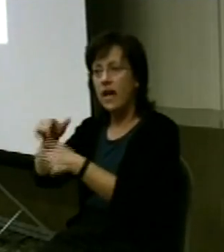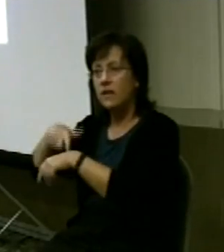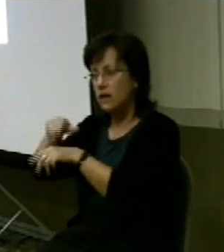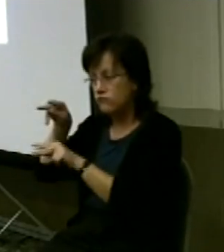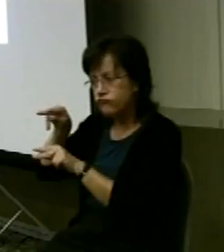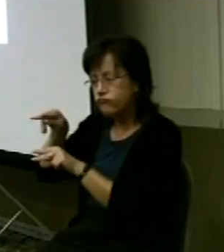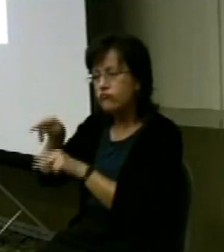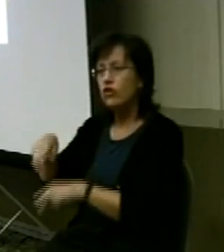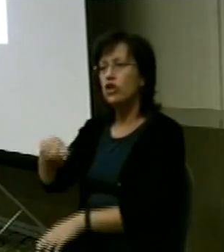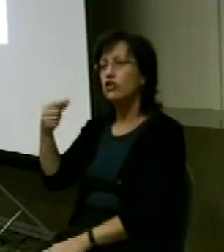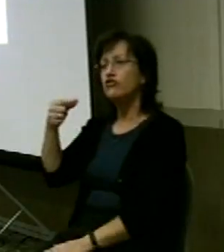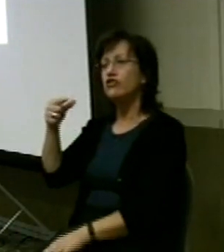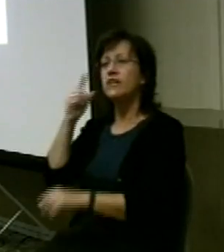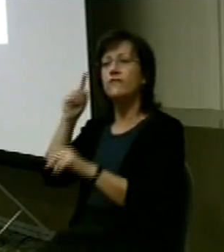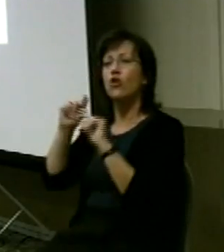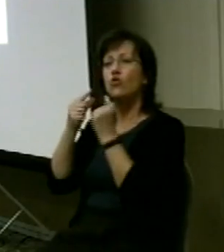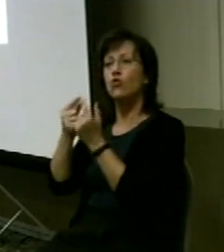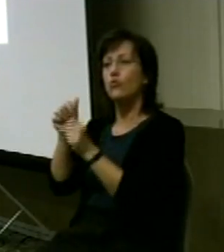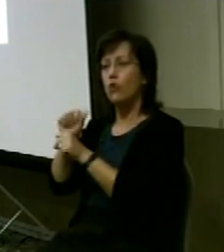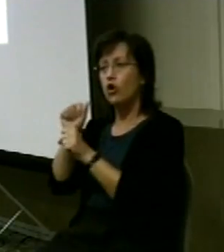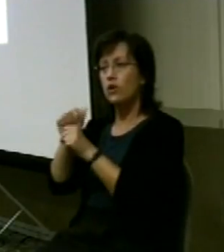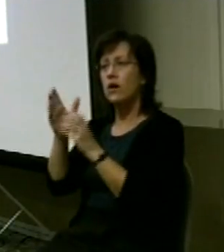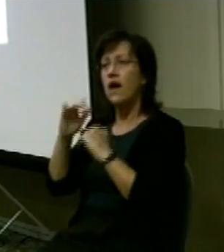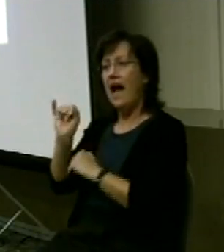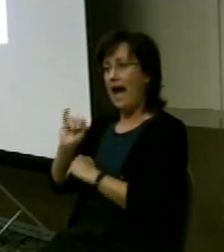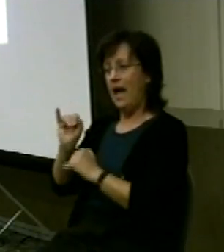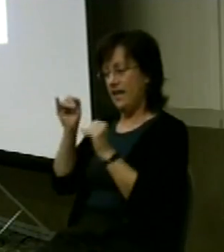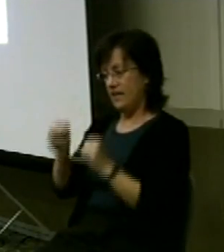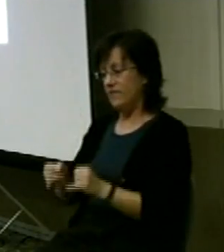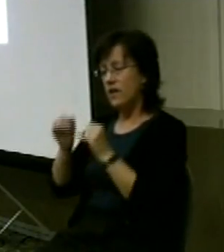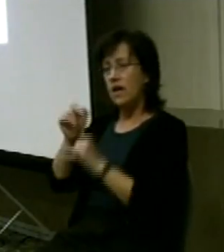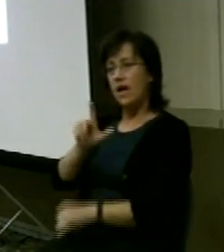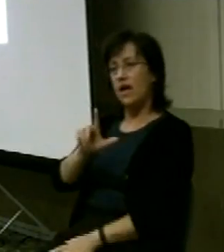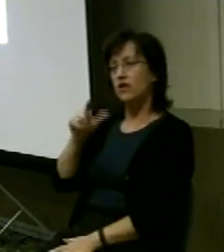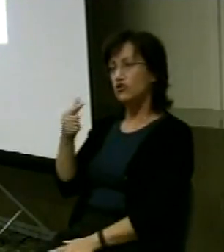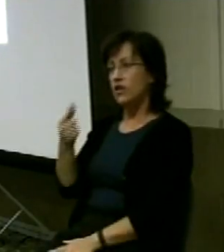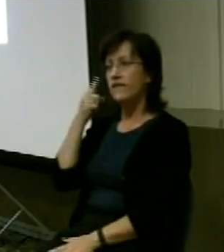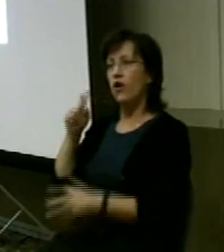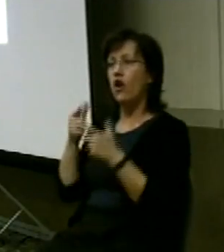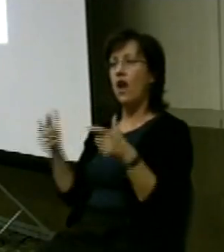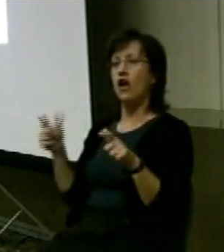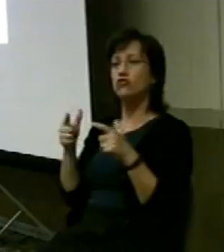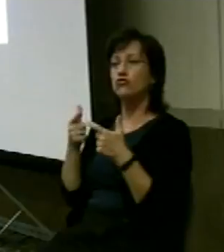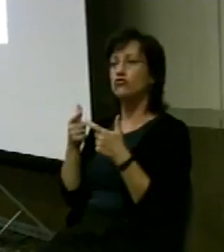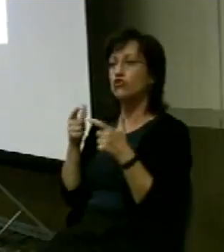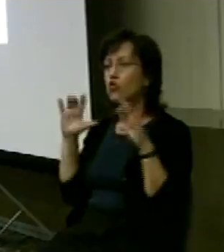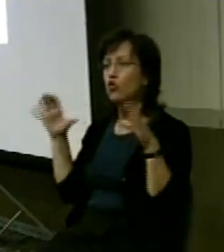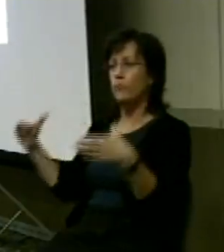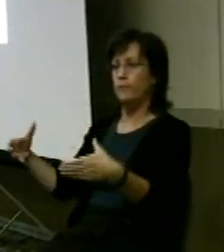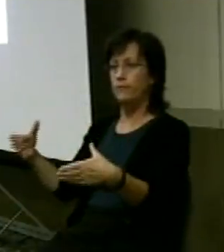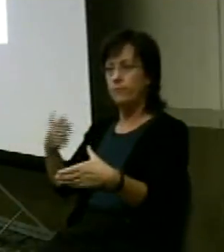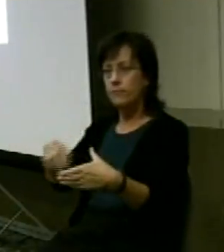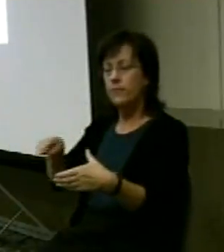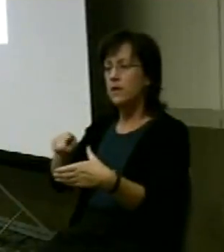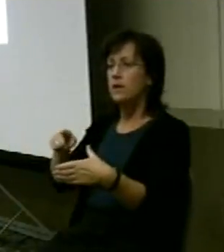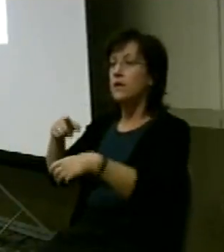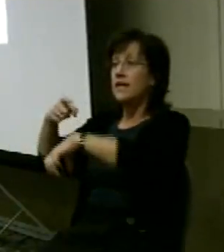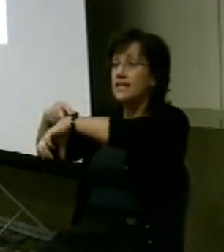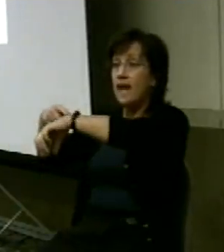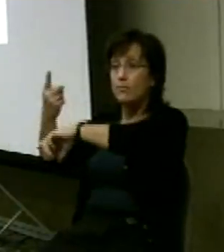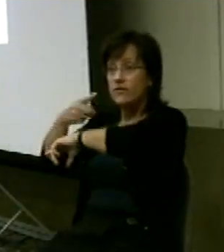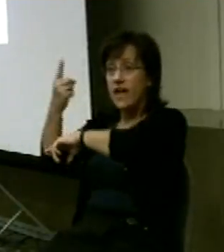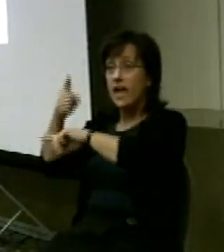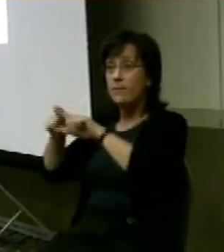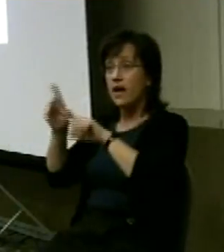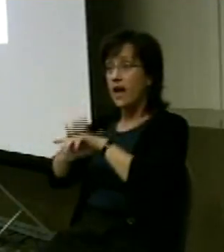The G is for group work, the I is individual, and the LG is for a large group. So you can see not only time of day, but right on your